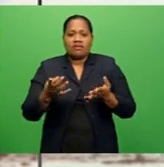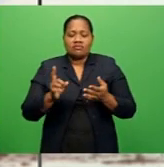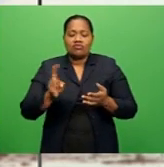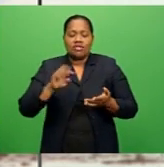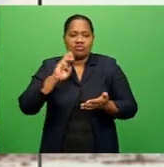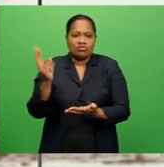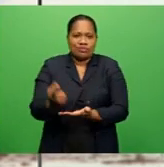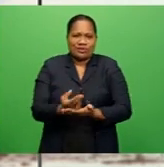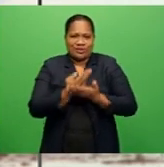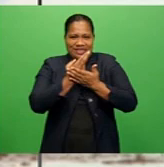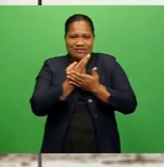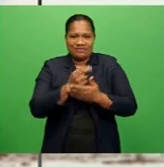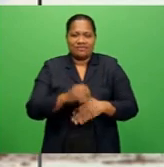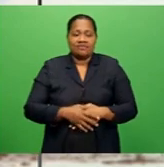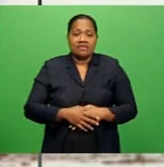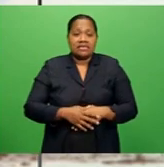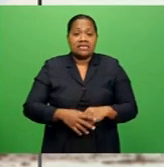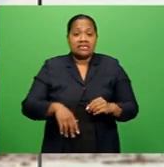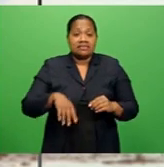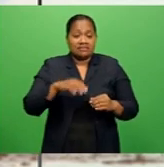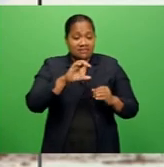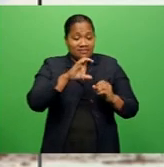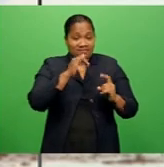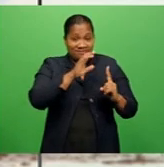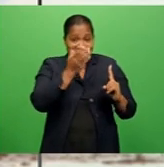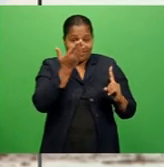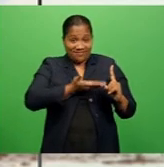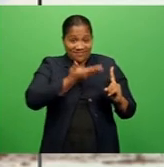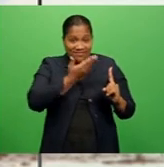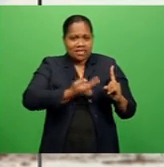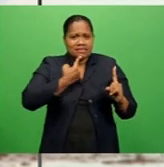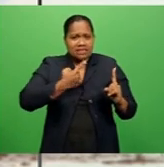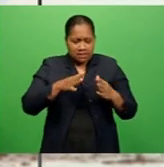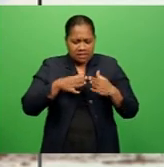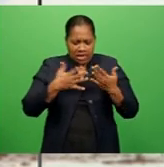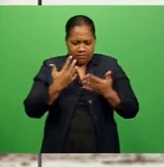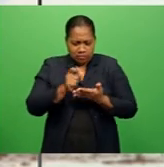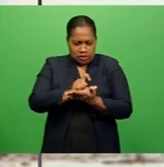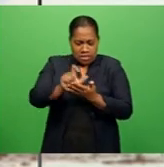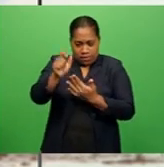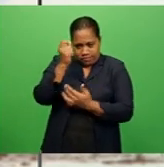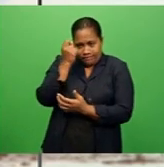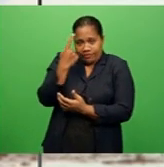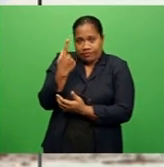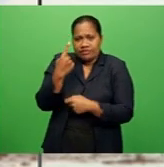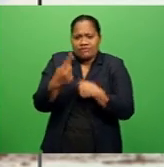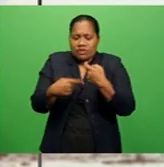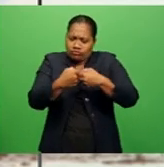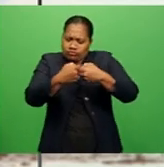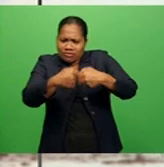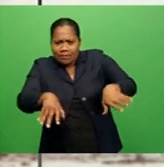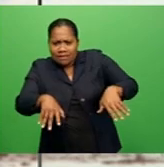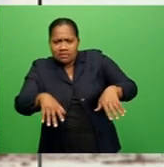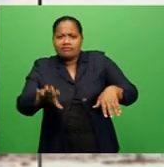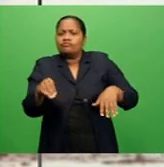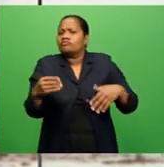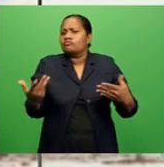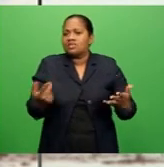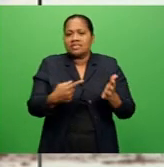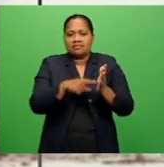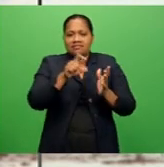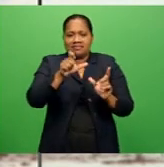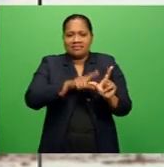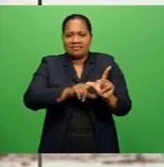rehabilitation. Seruratu says they now have a clear understanding of the damage from TC Yasa and the initial